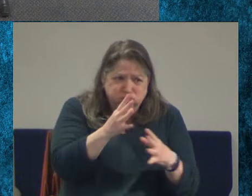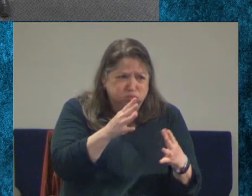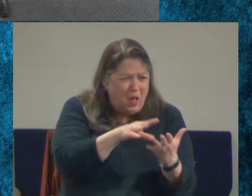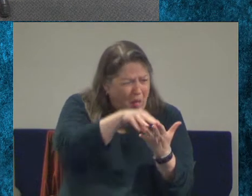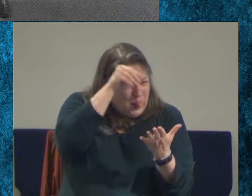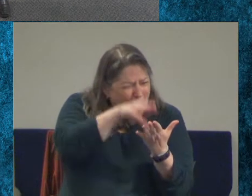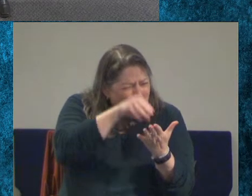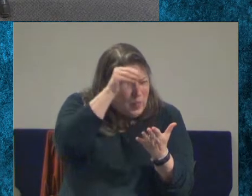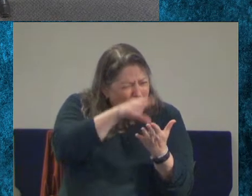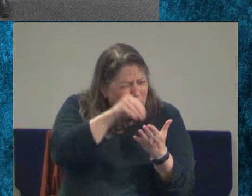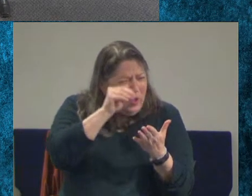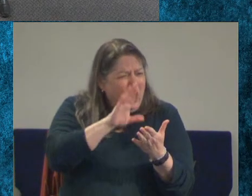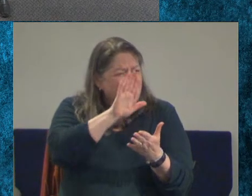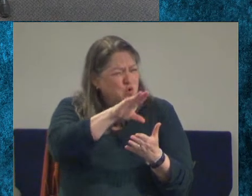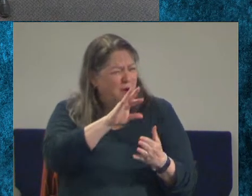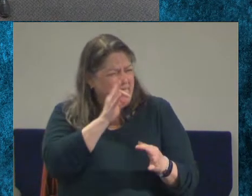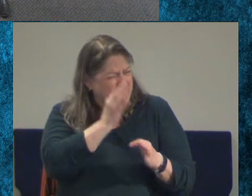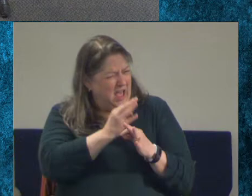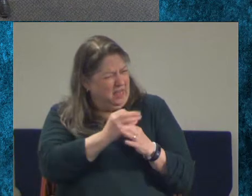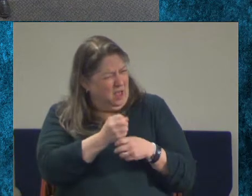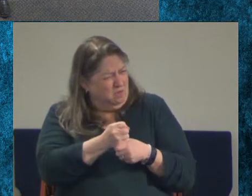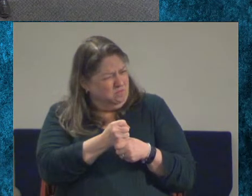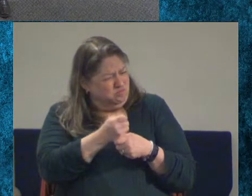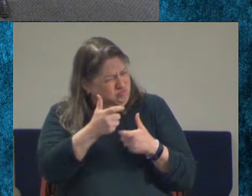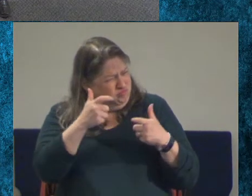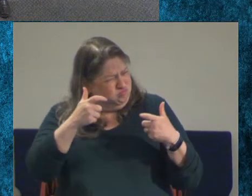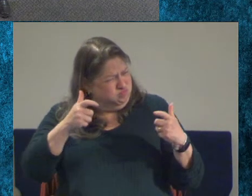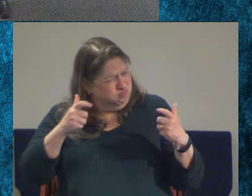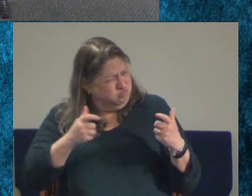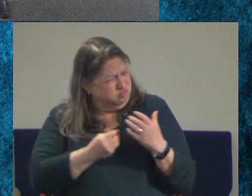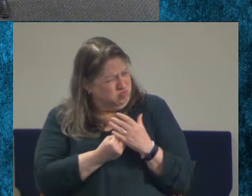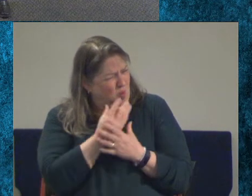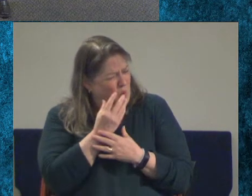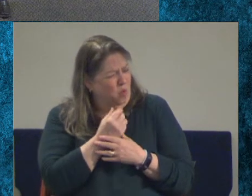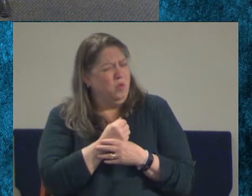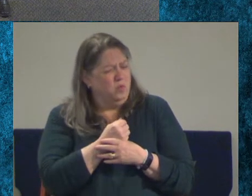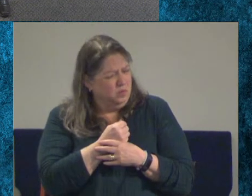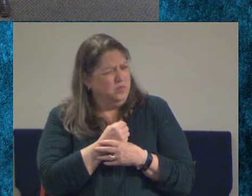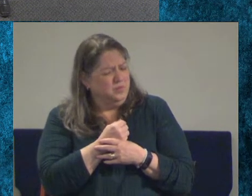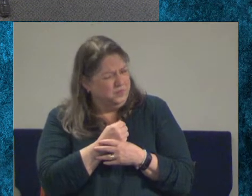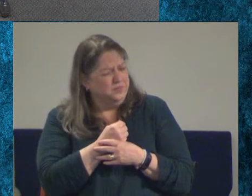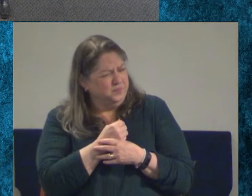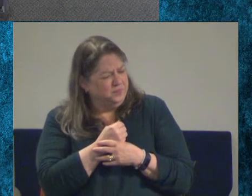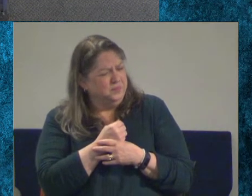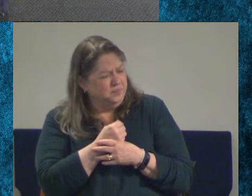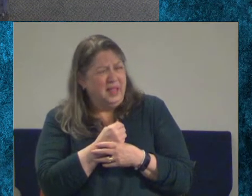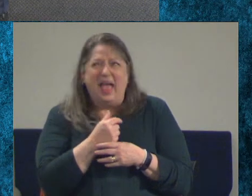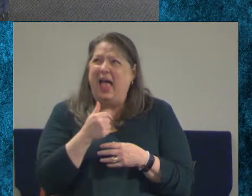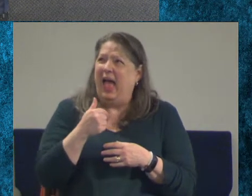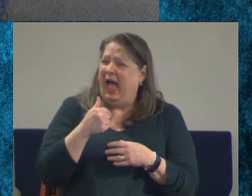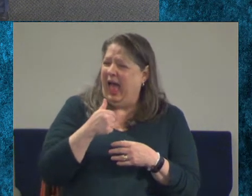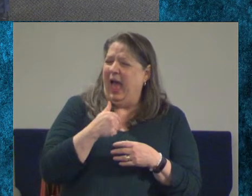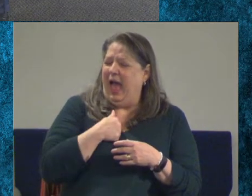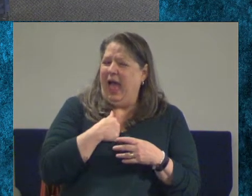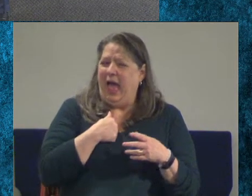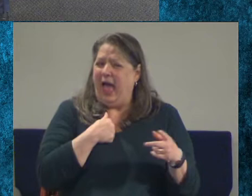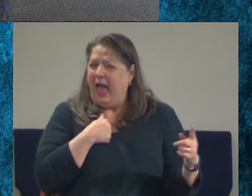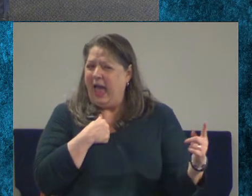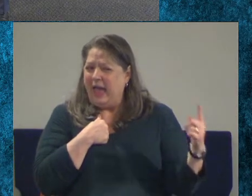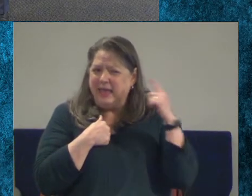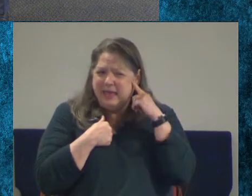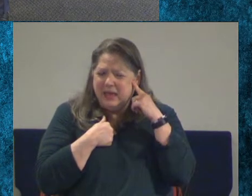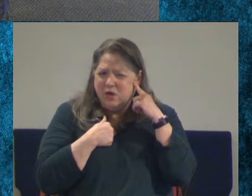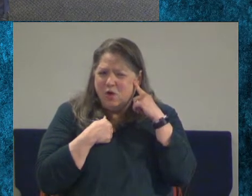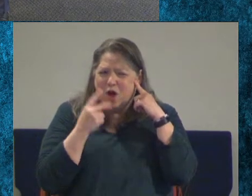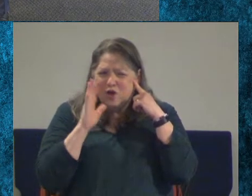is in us for the sake of Christ. For I have derived, says Paul, much joy and much comfort from your love,